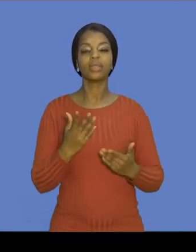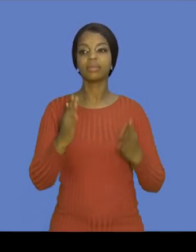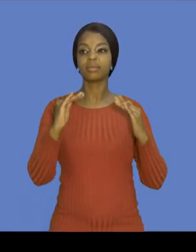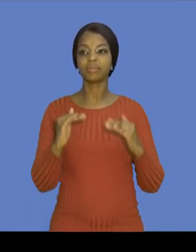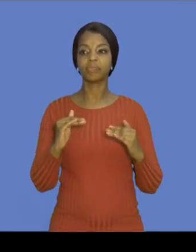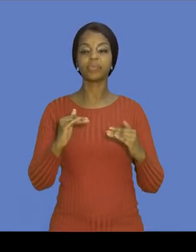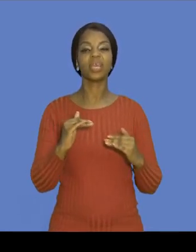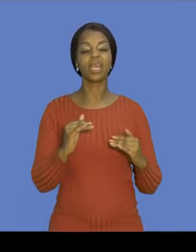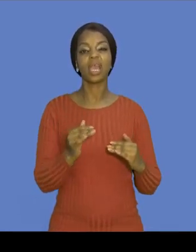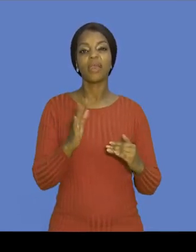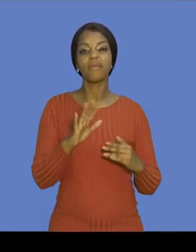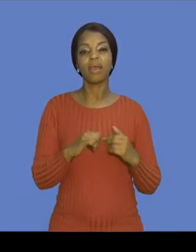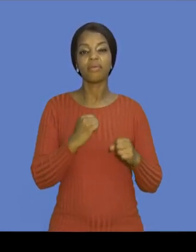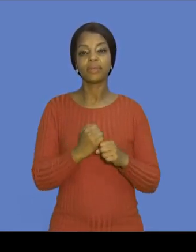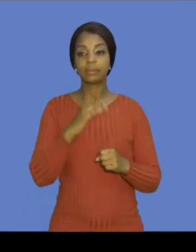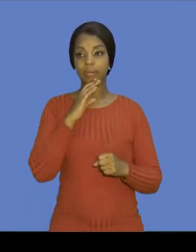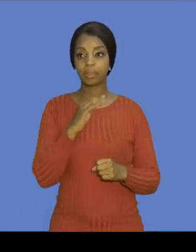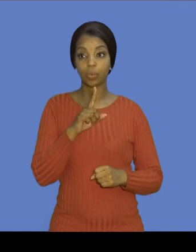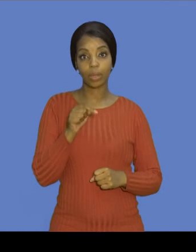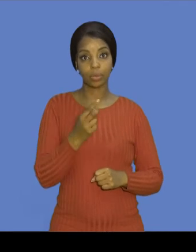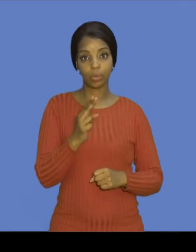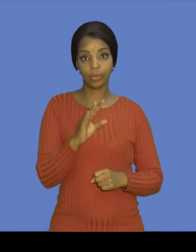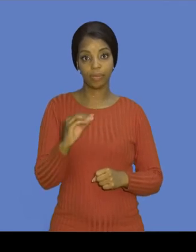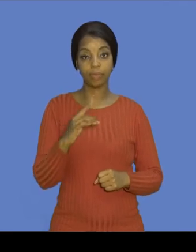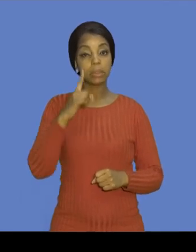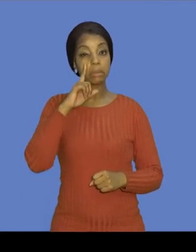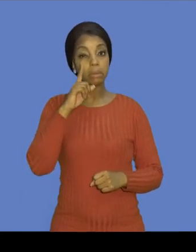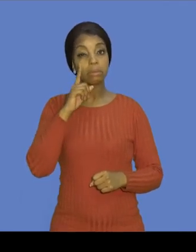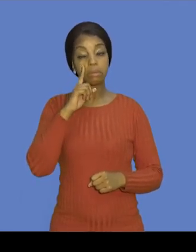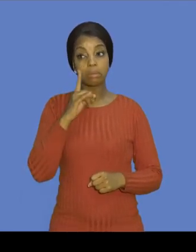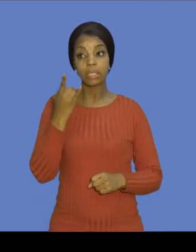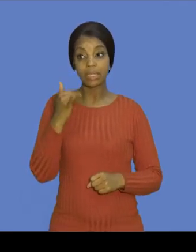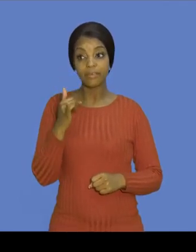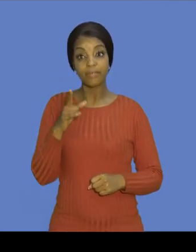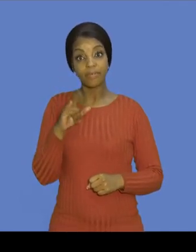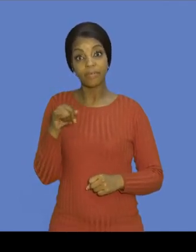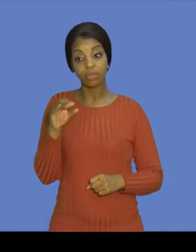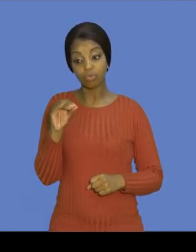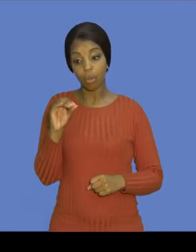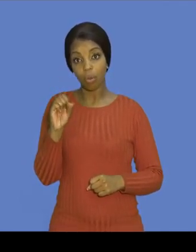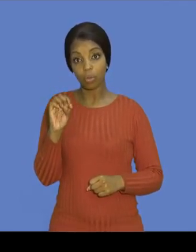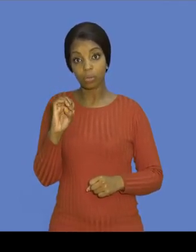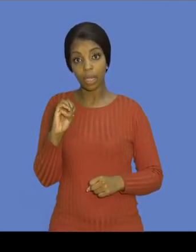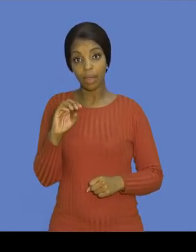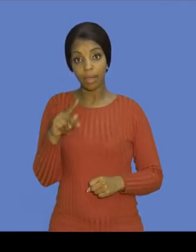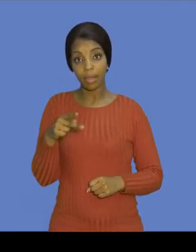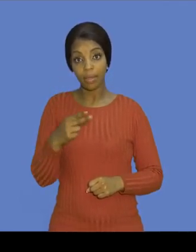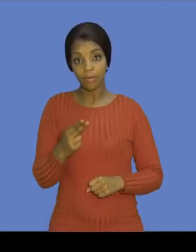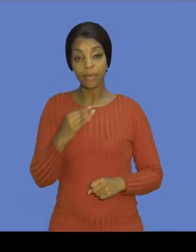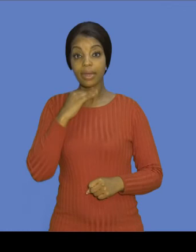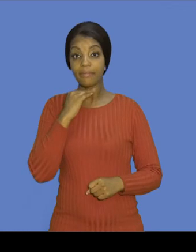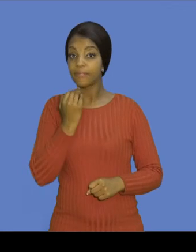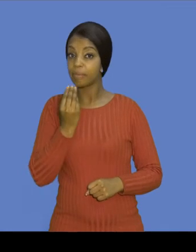cost 250 more. So we're just going to see whether Joseph will actually have enough after 5 years at simple